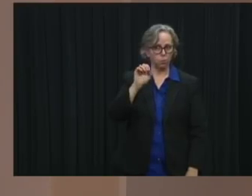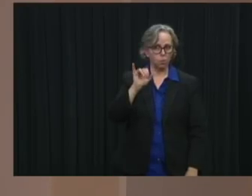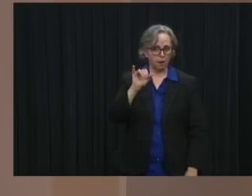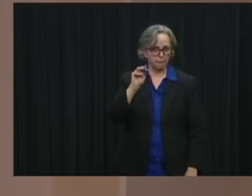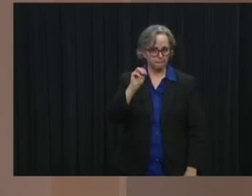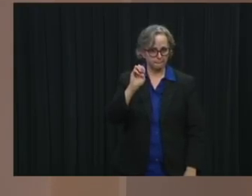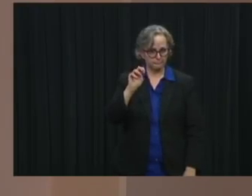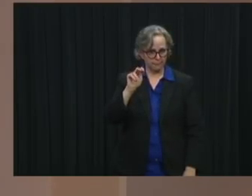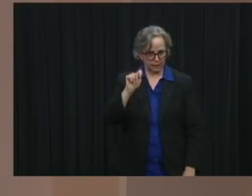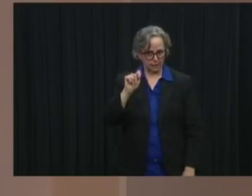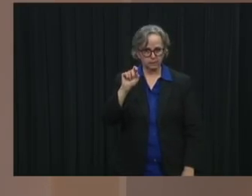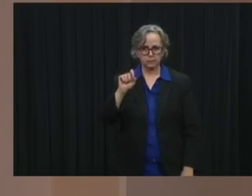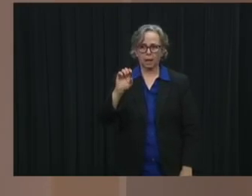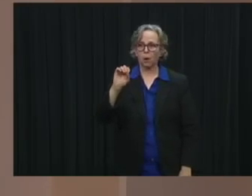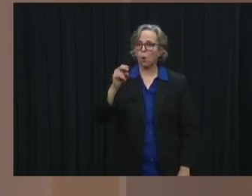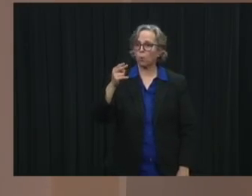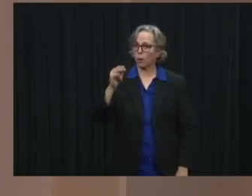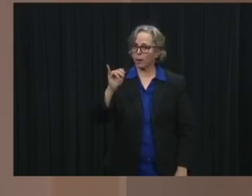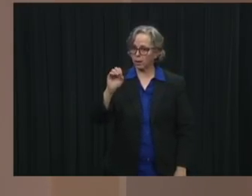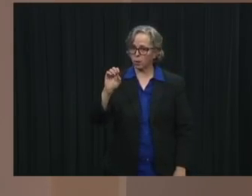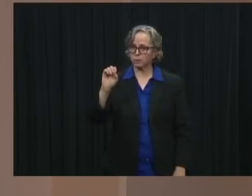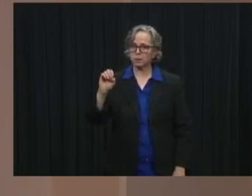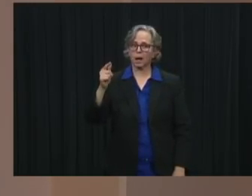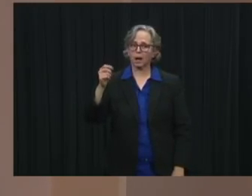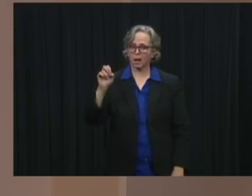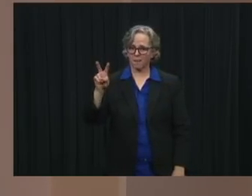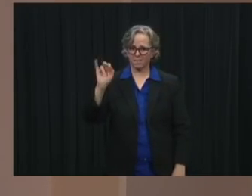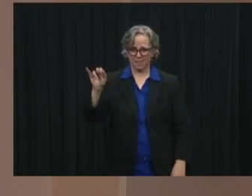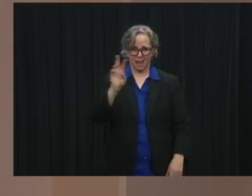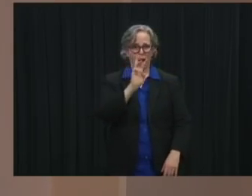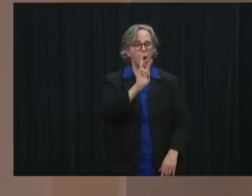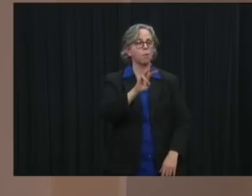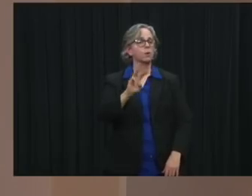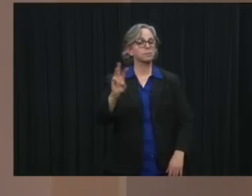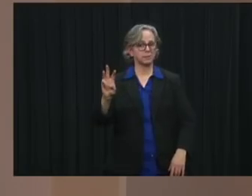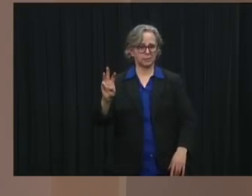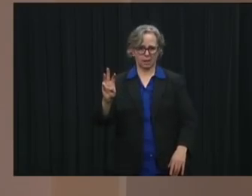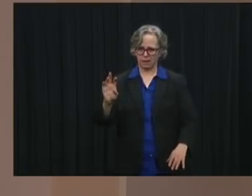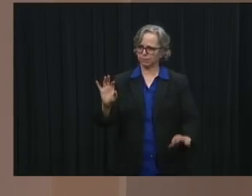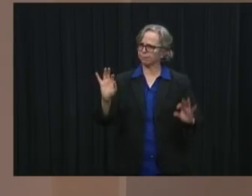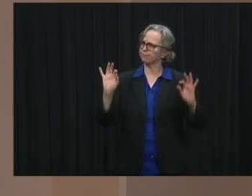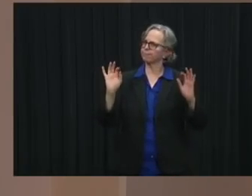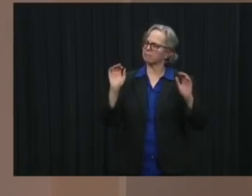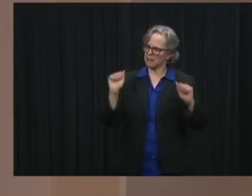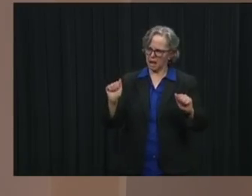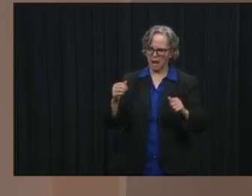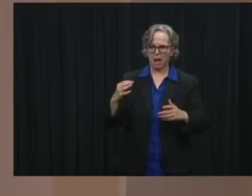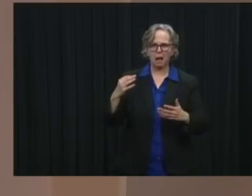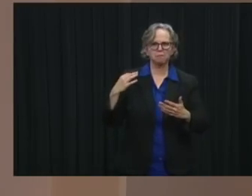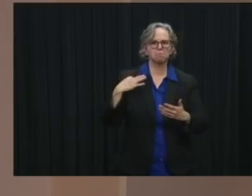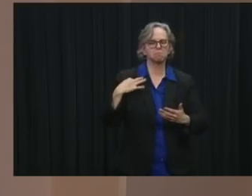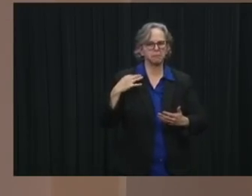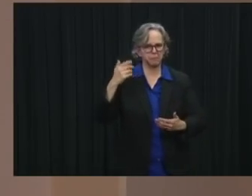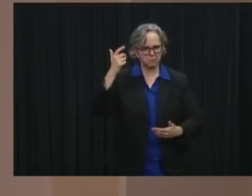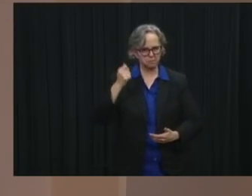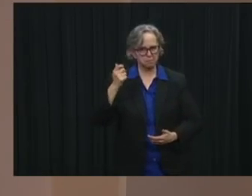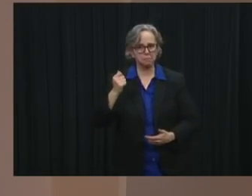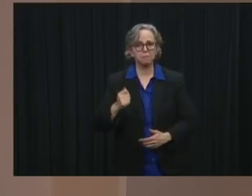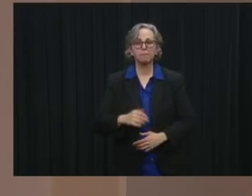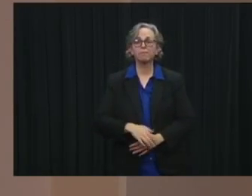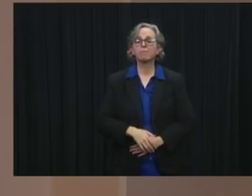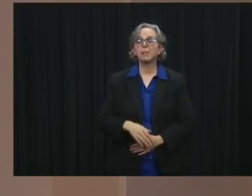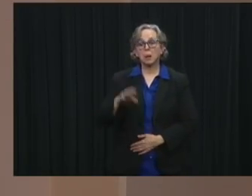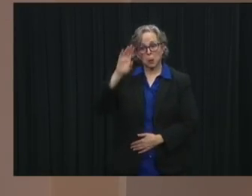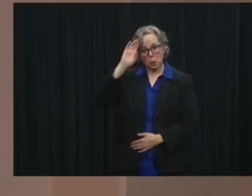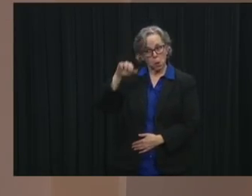you to use. Now, something that I know that the governor and I and Dr. Acton, we get a lot of